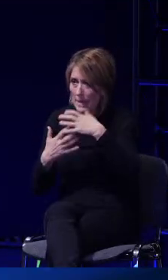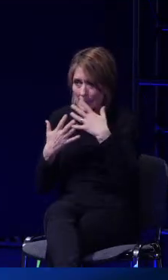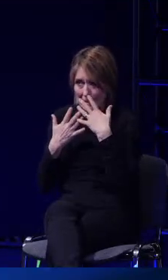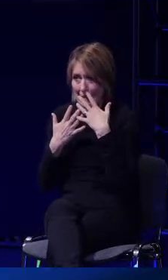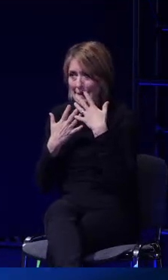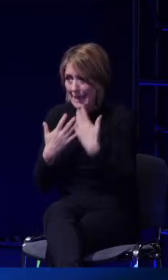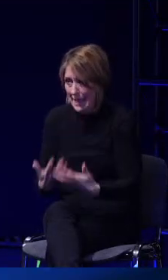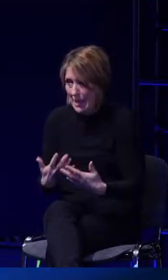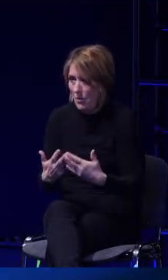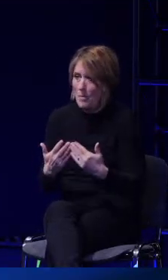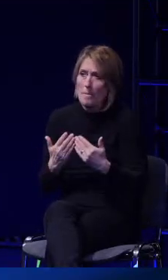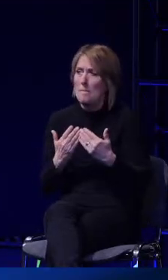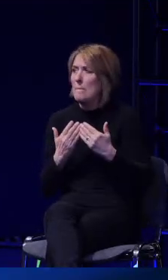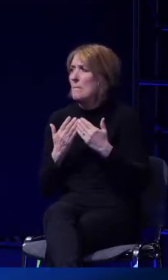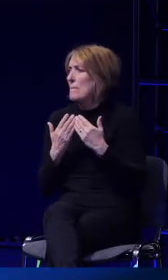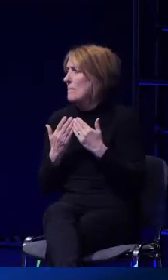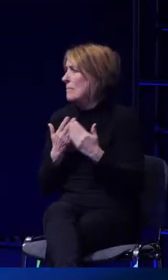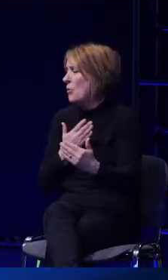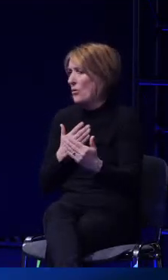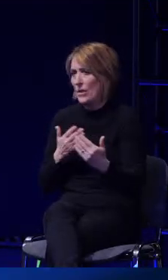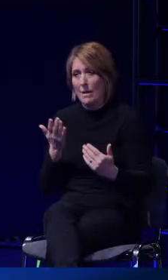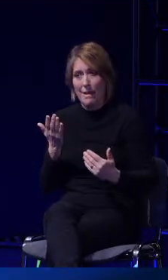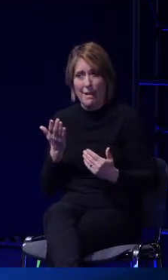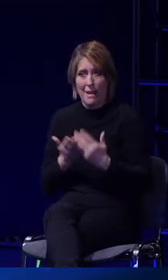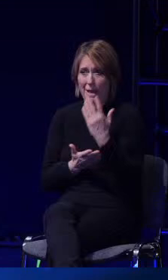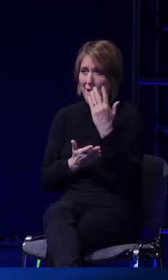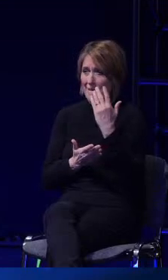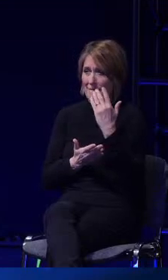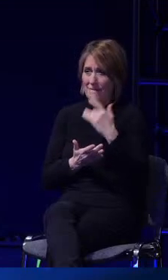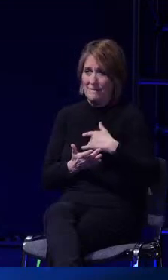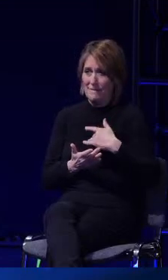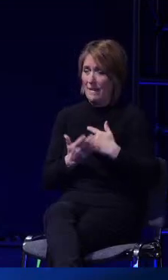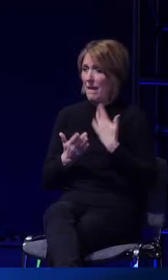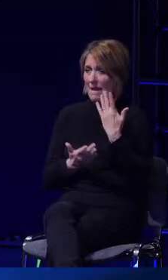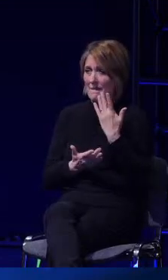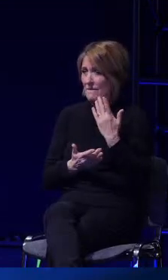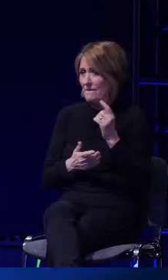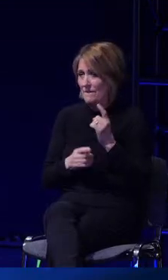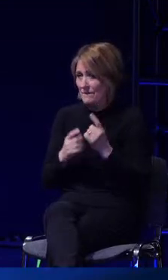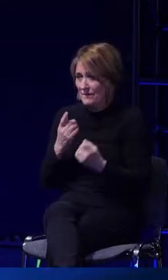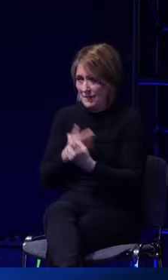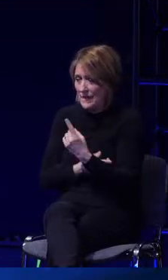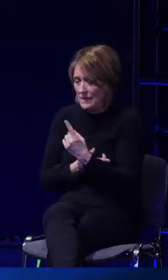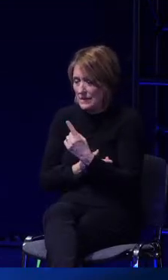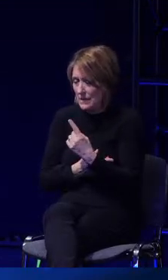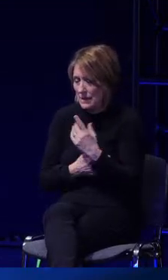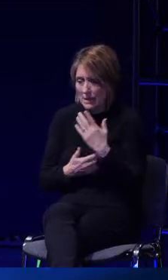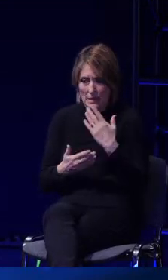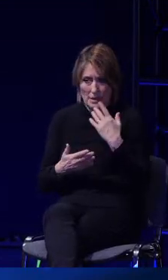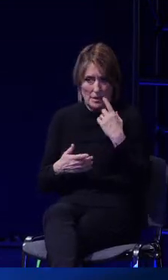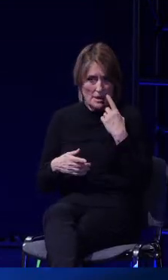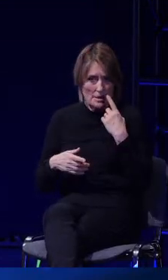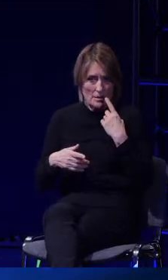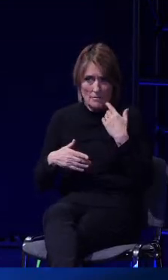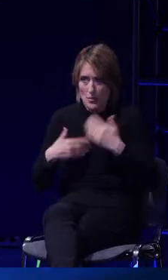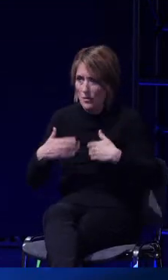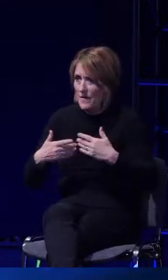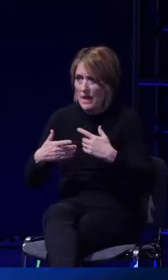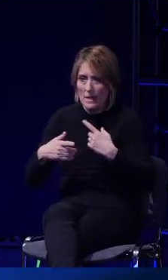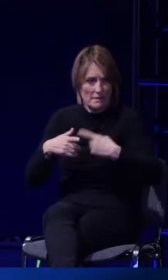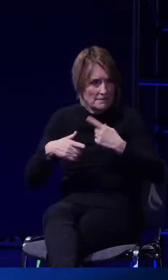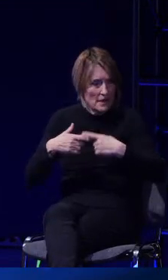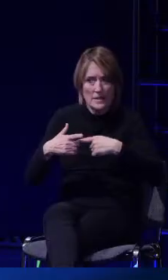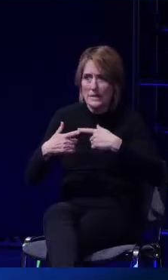than a lot of live events. It's certainly, we move faster, we're changing locations more often, so